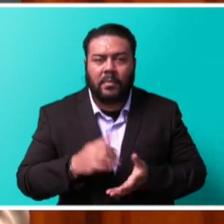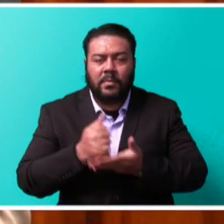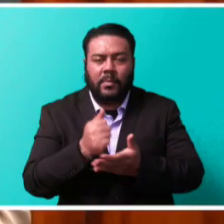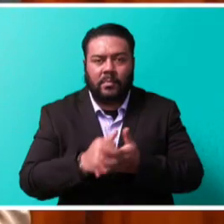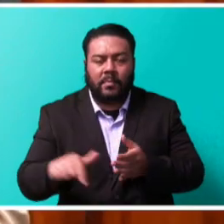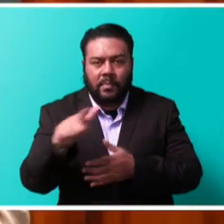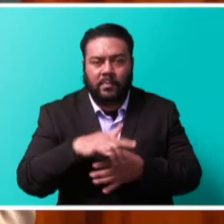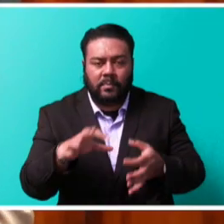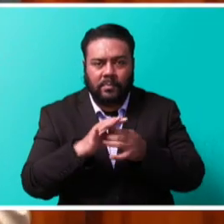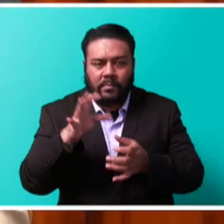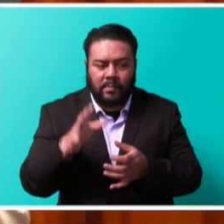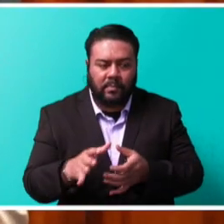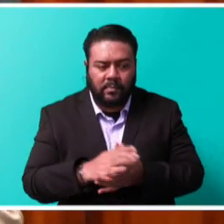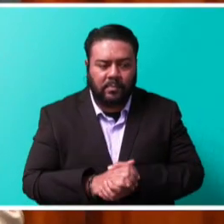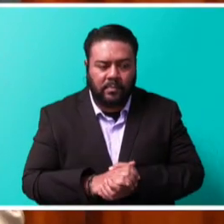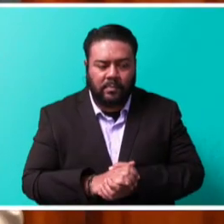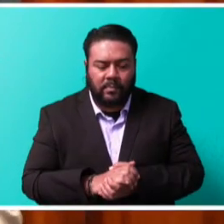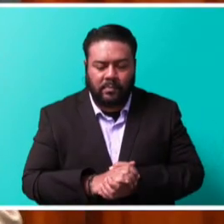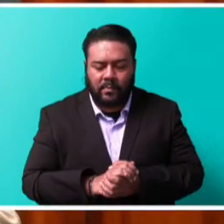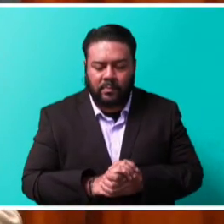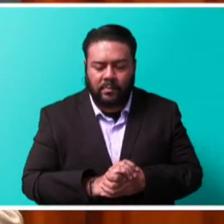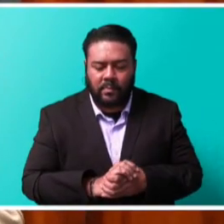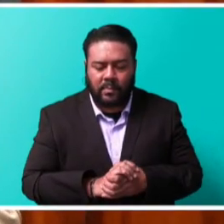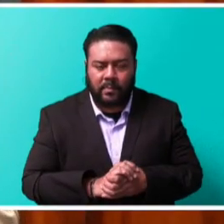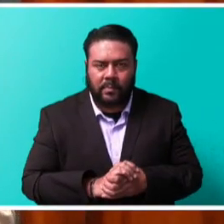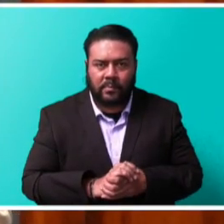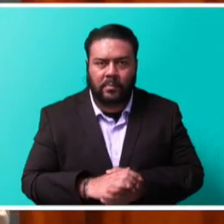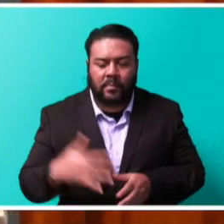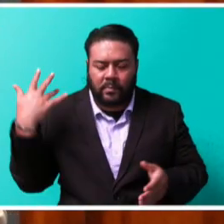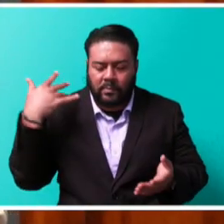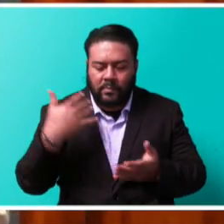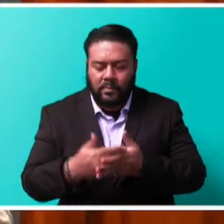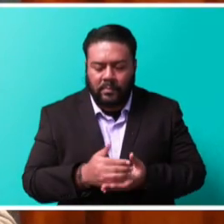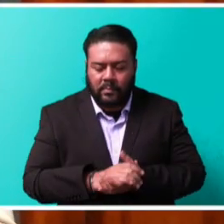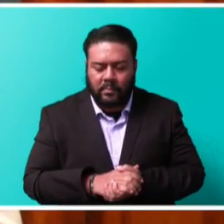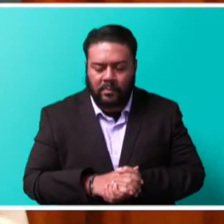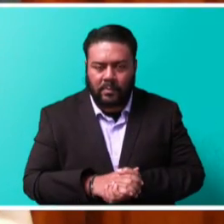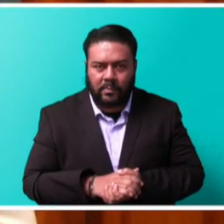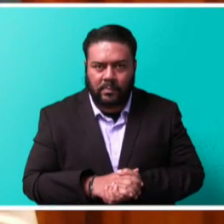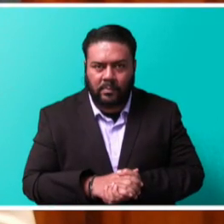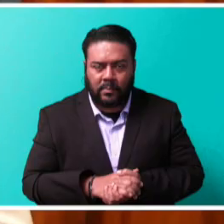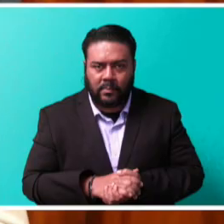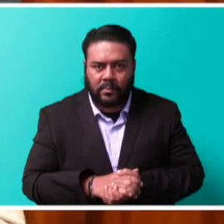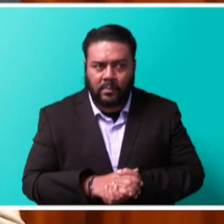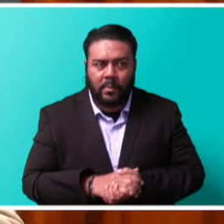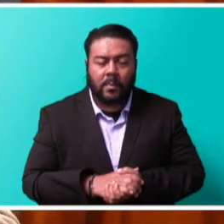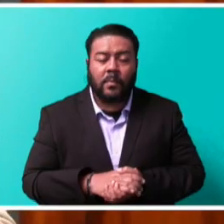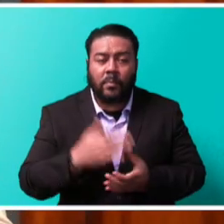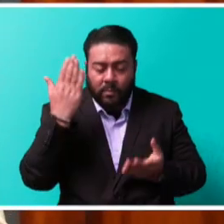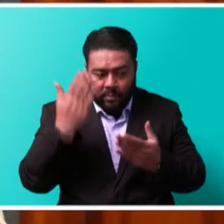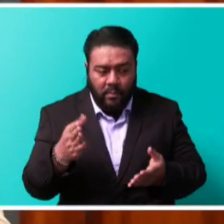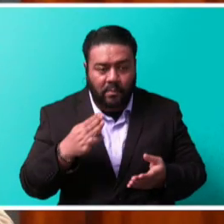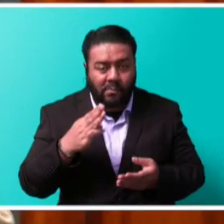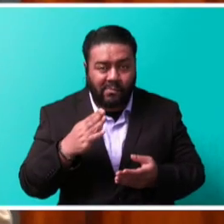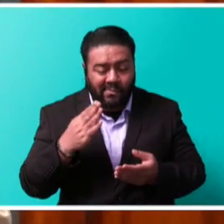landowner participation, and ensuring long-term sustainability for future generations of Fijians. Honorable Speaker, last but